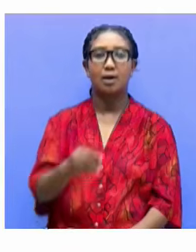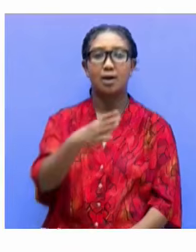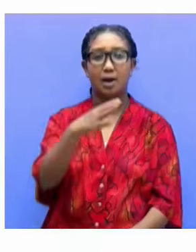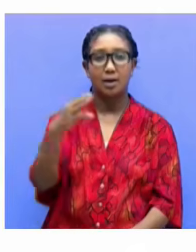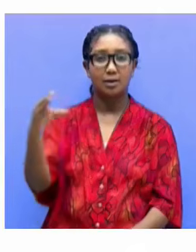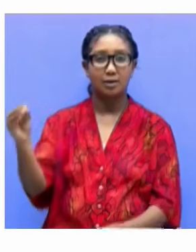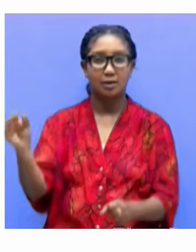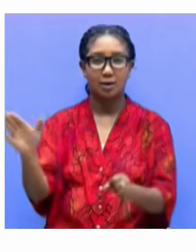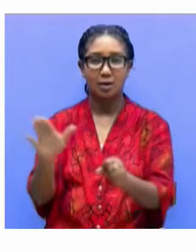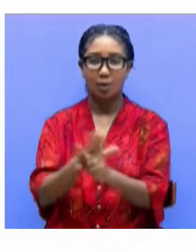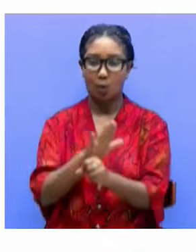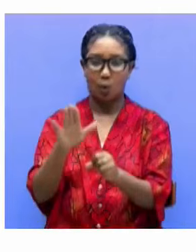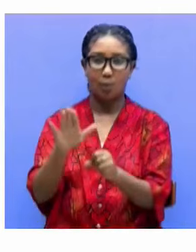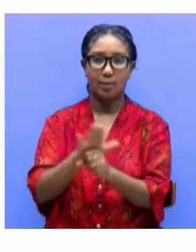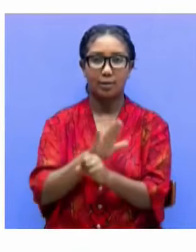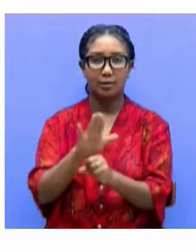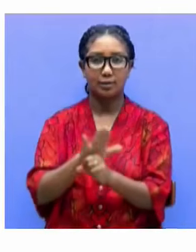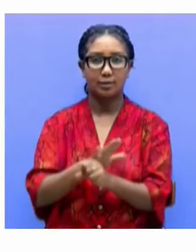complete